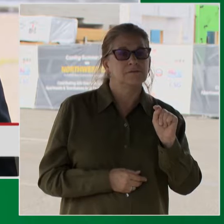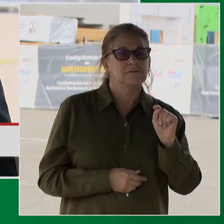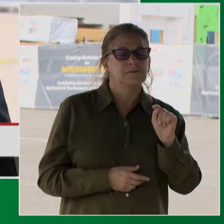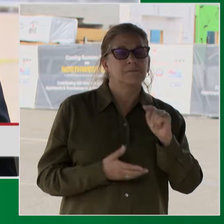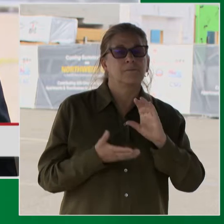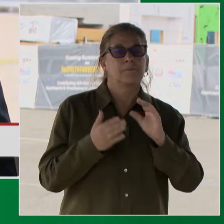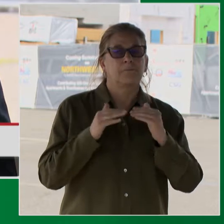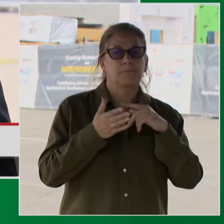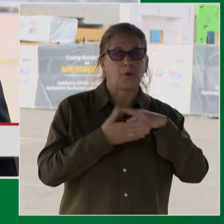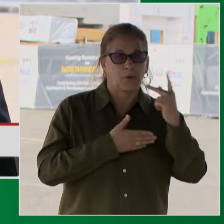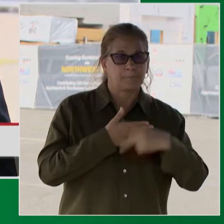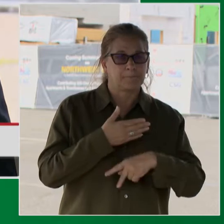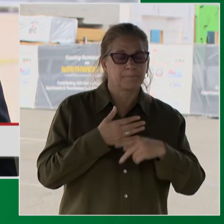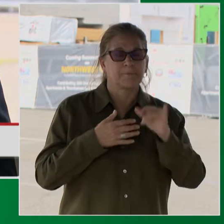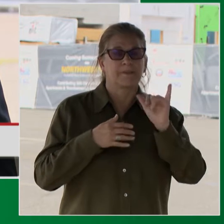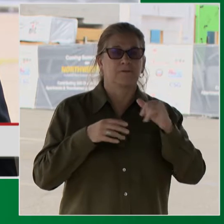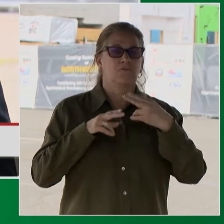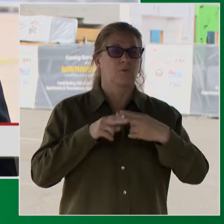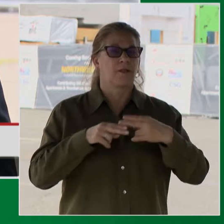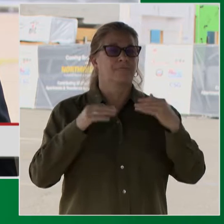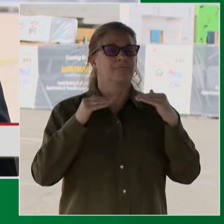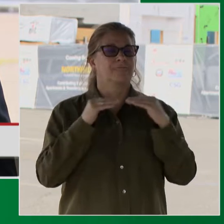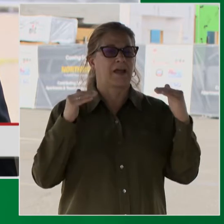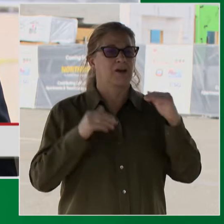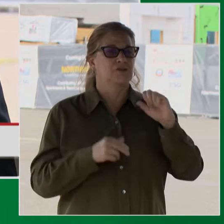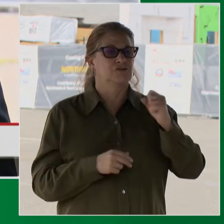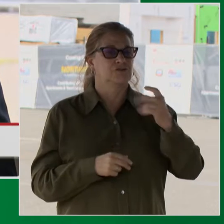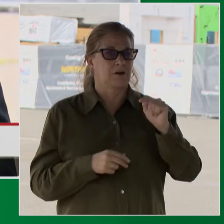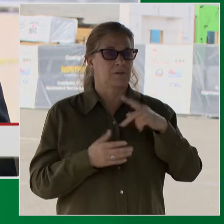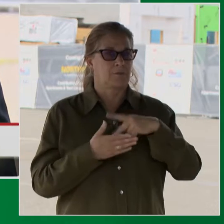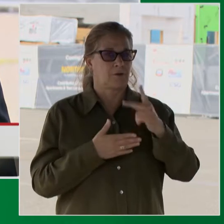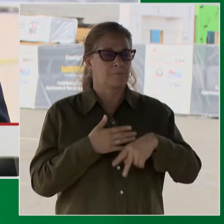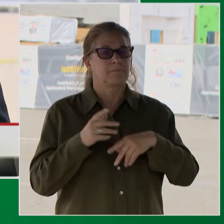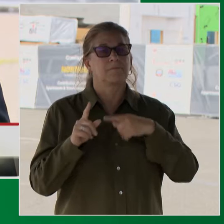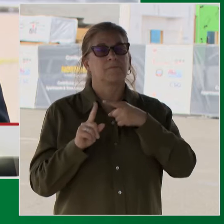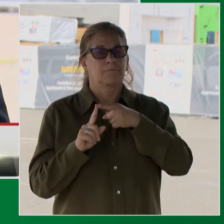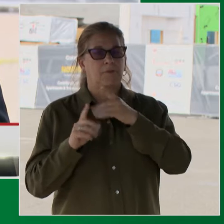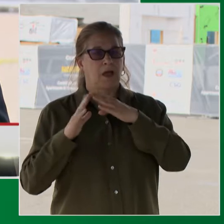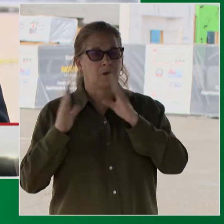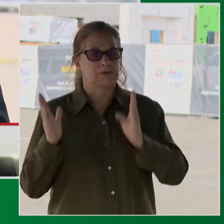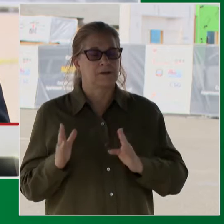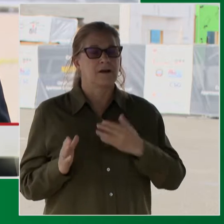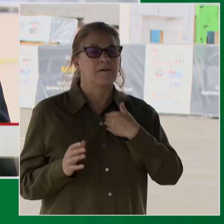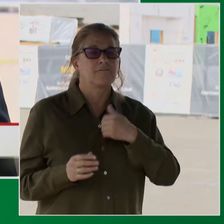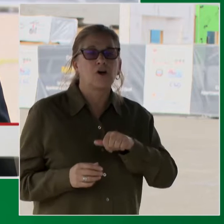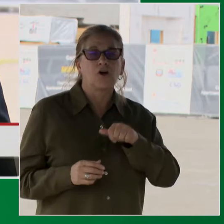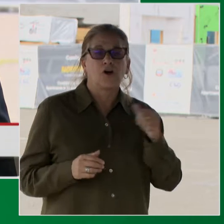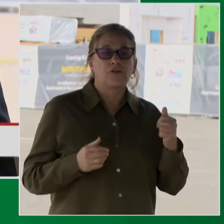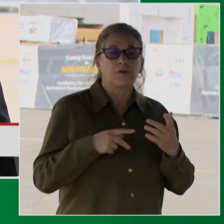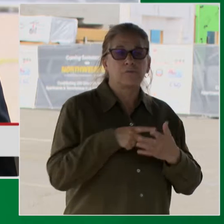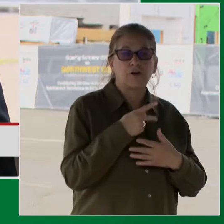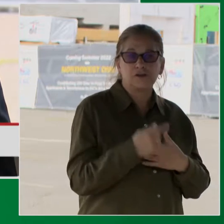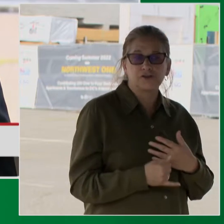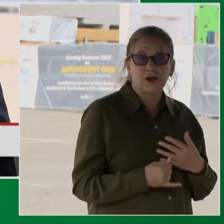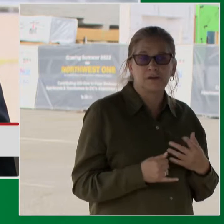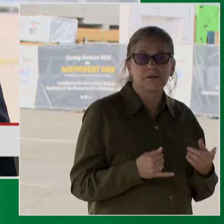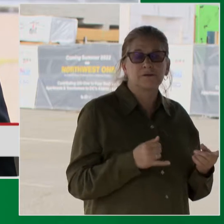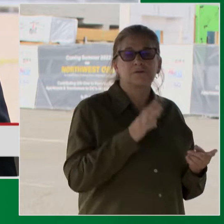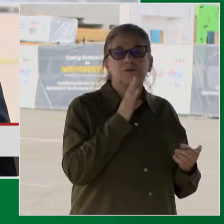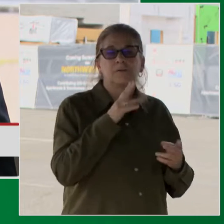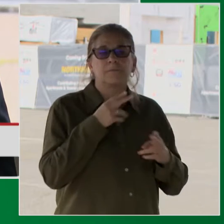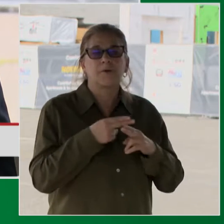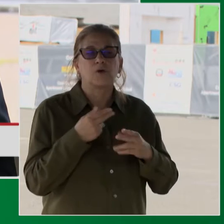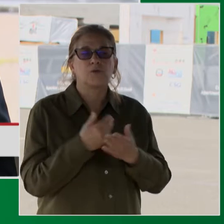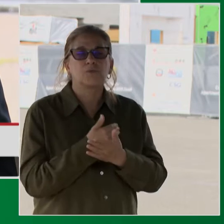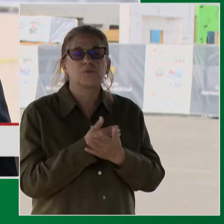In addition to housing, these projects also catalyze a lot of different amenities, including fresh food, grocery, sit-down